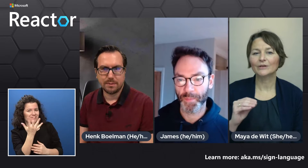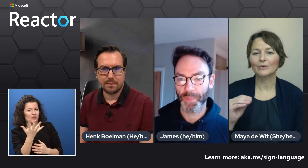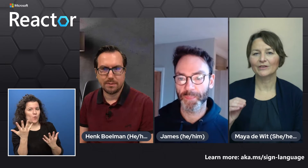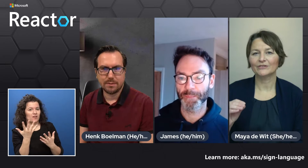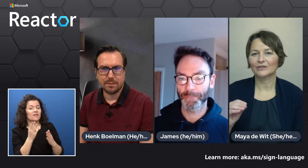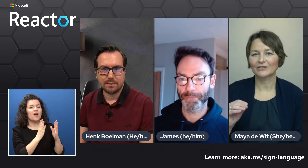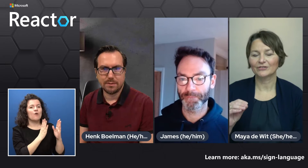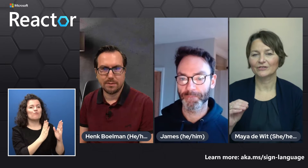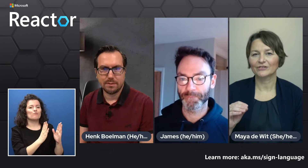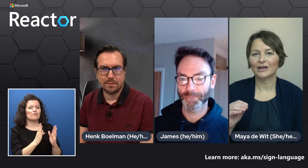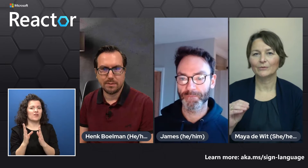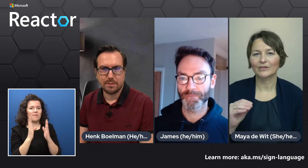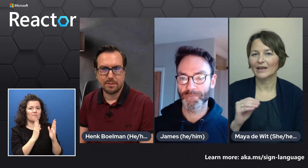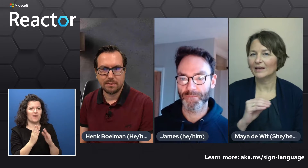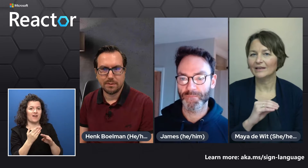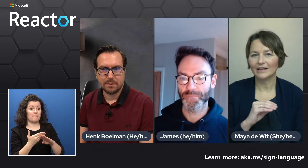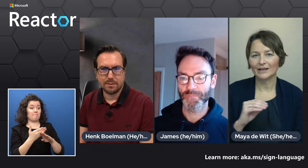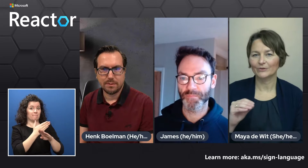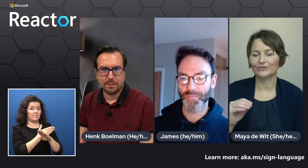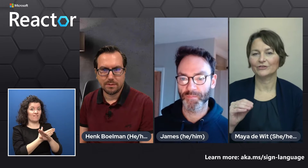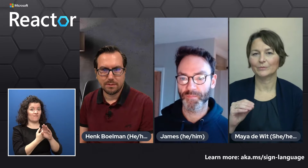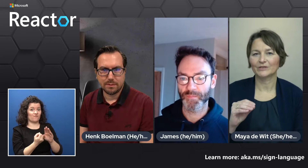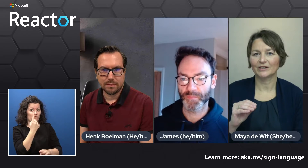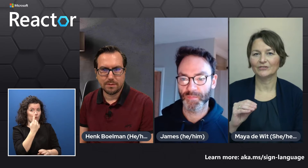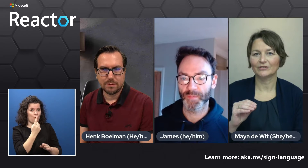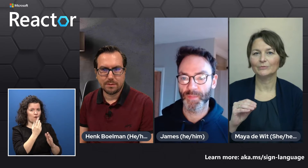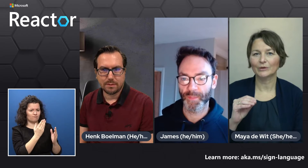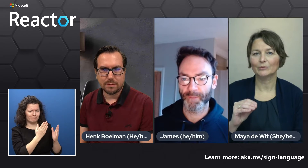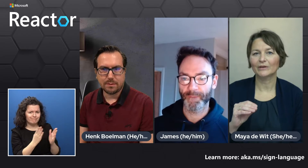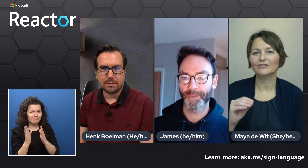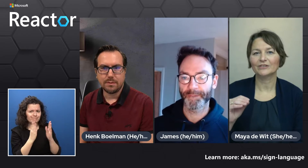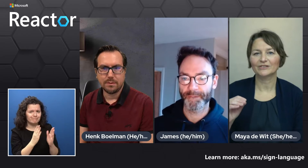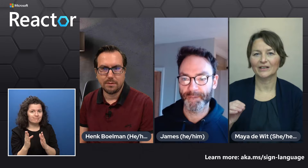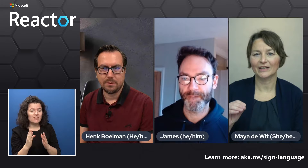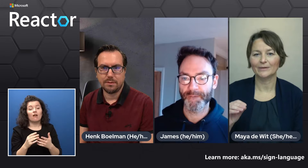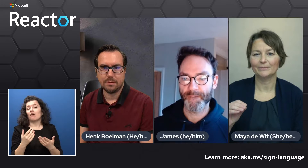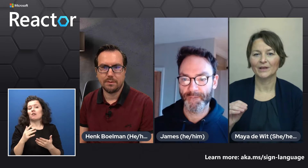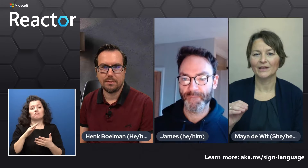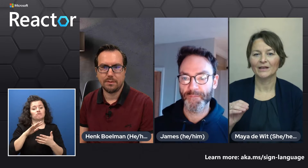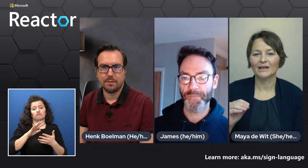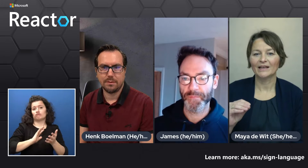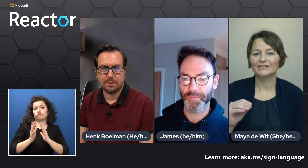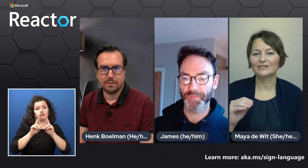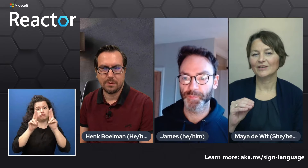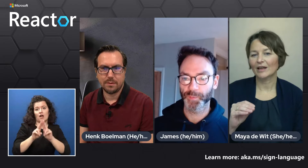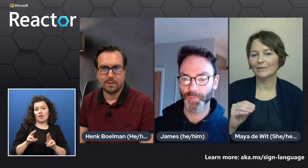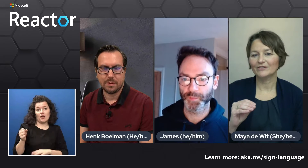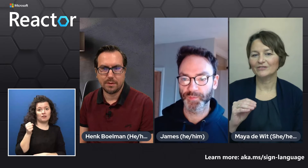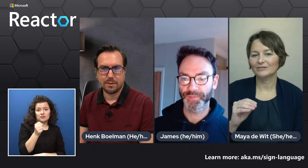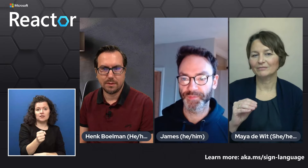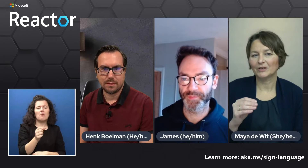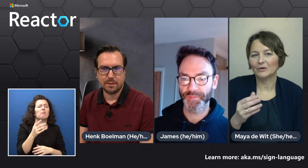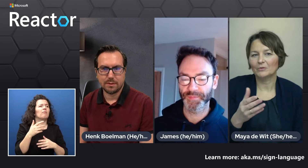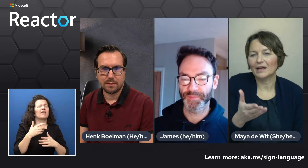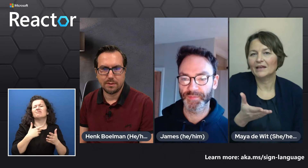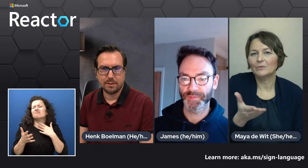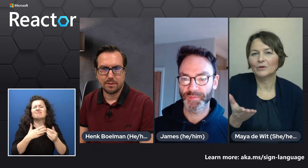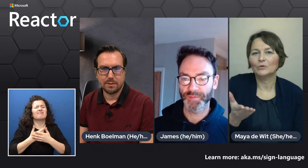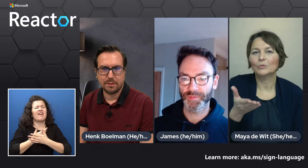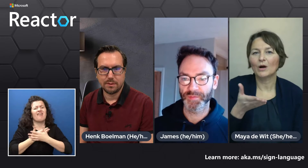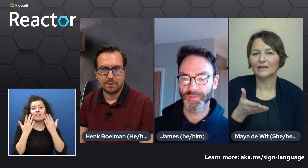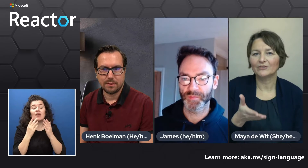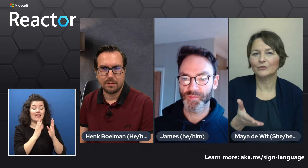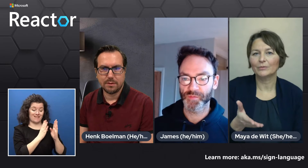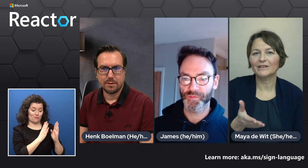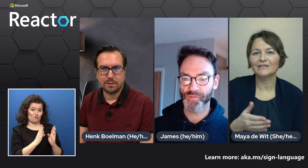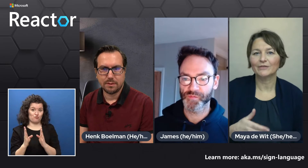only with international sign, with any language interpretation, preparation is key. It's the same as, anyone would